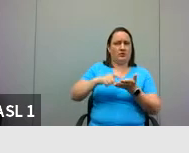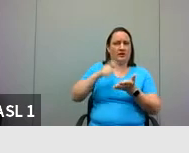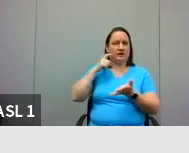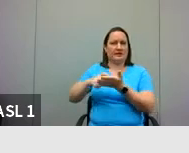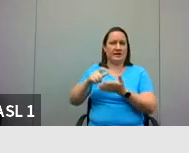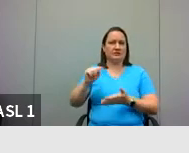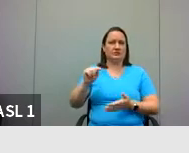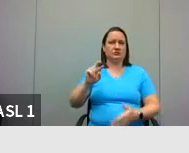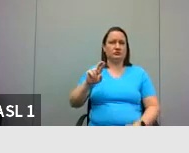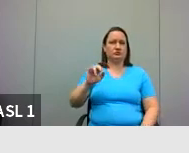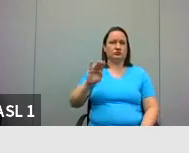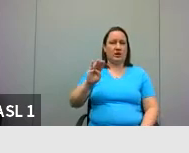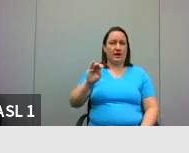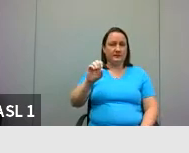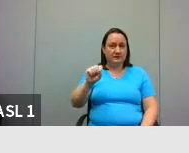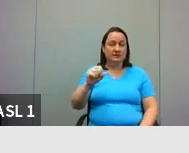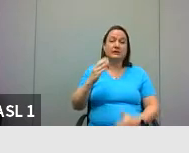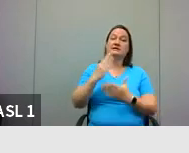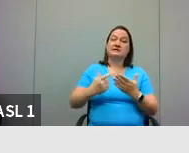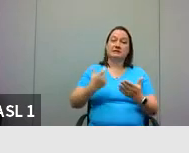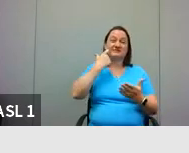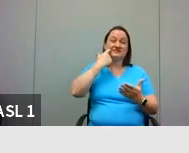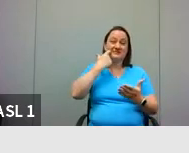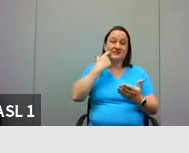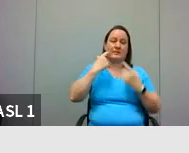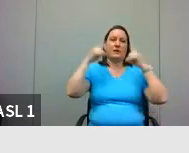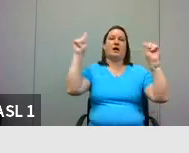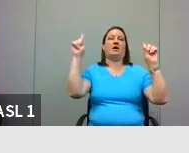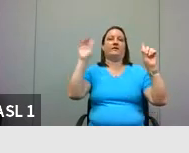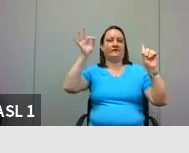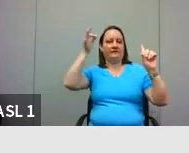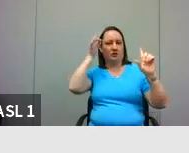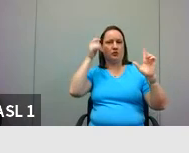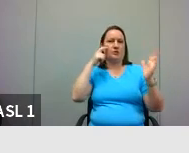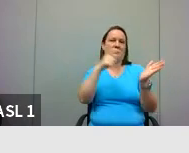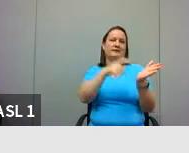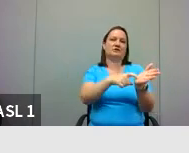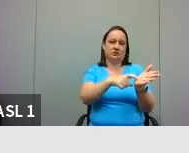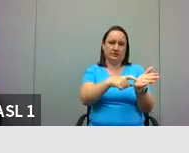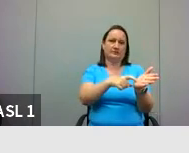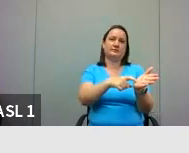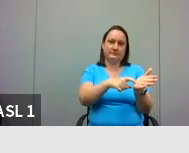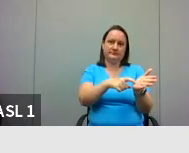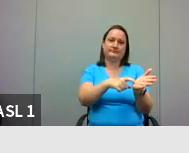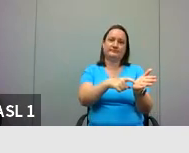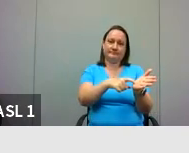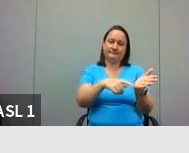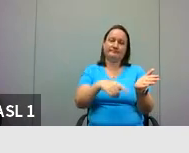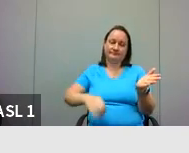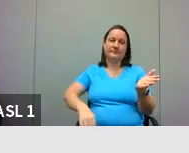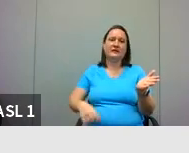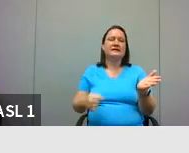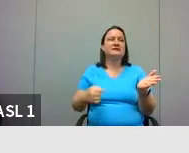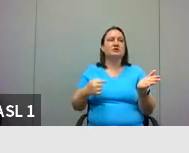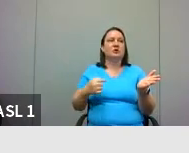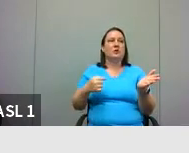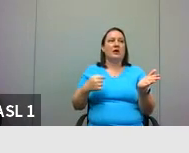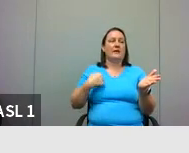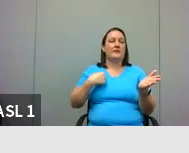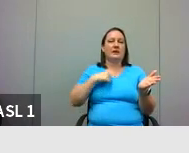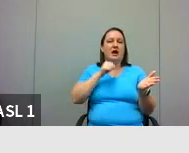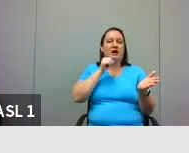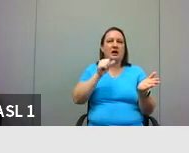there were some tribes that had achieved federal recognition in recent years. And so I don't know exactly what we've done